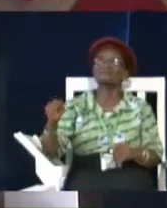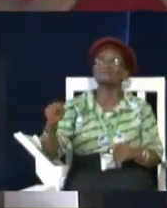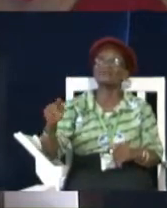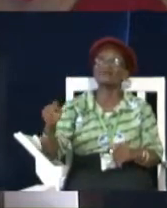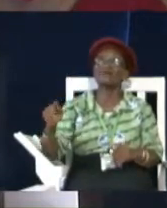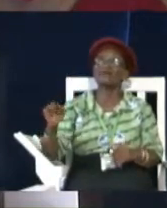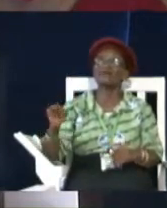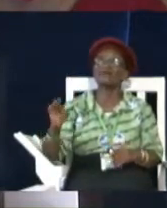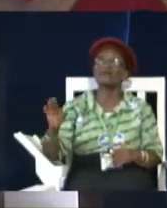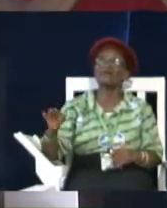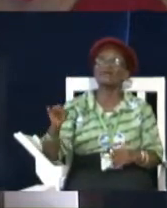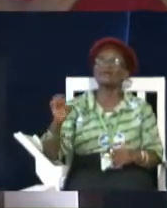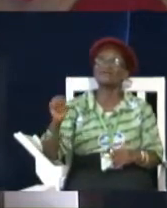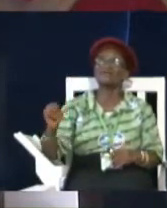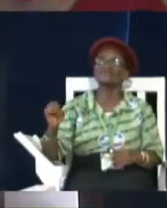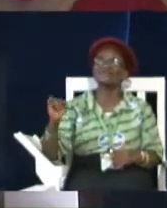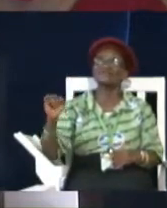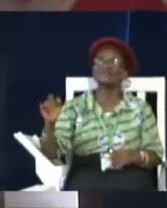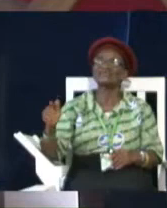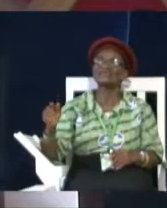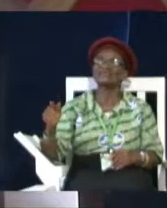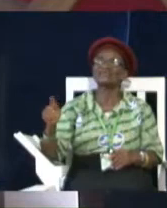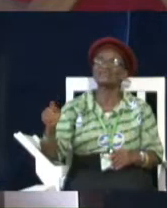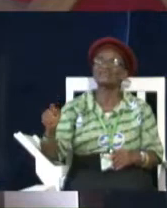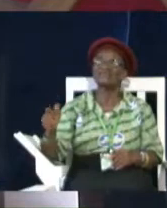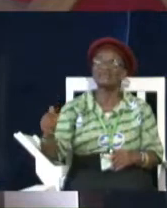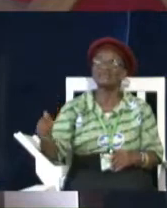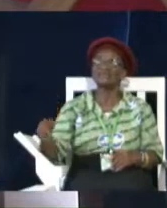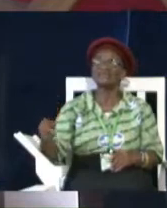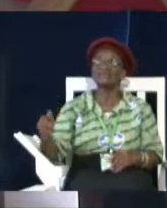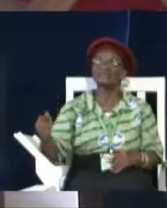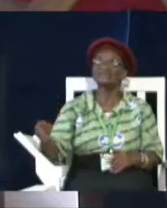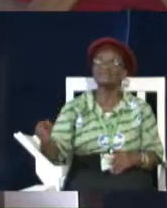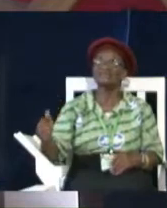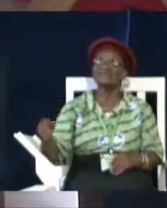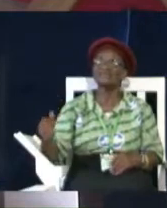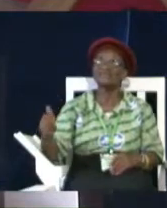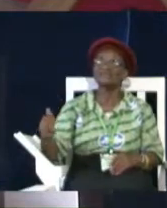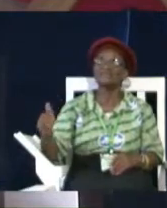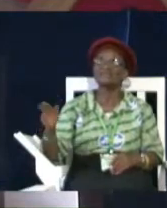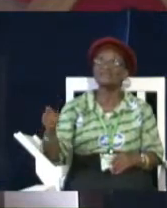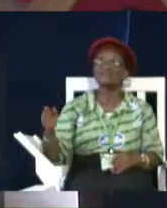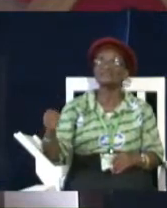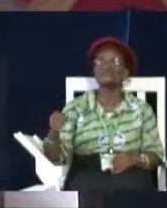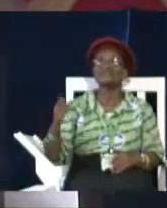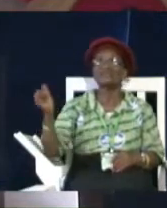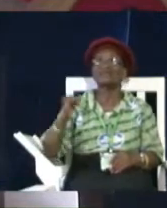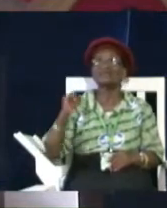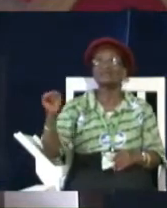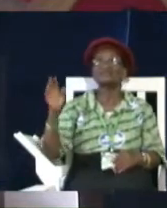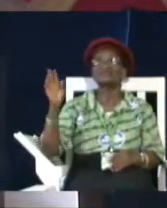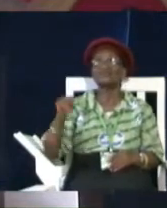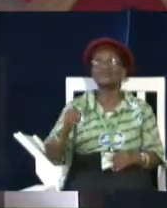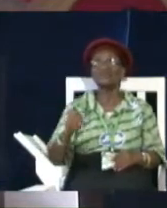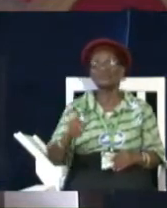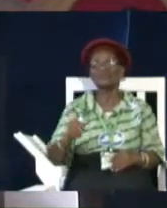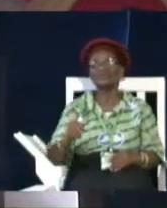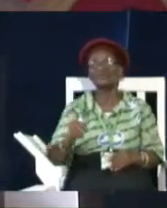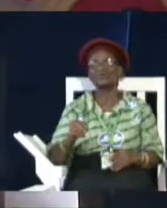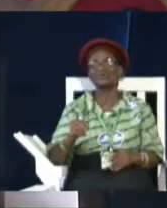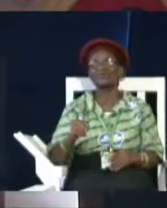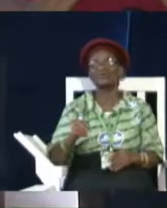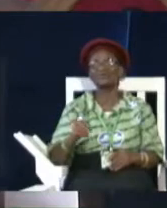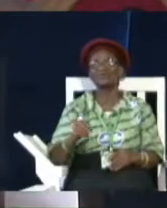There's no counterfeit 2,000 naira note. You will never find one. Why? Because there is